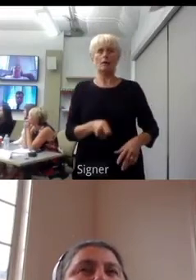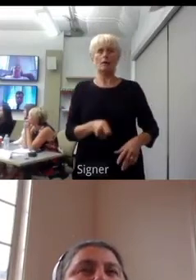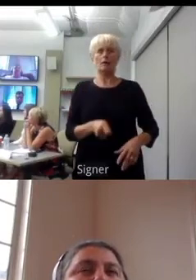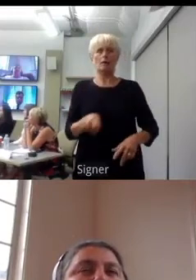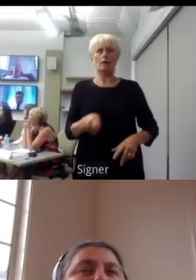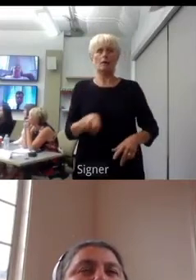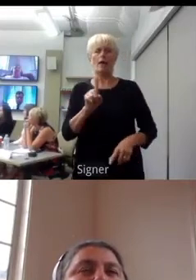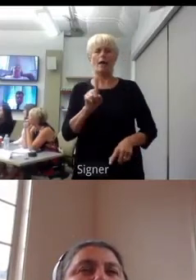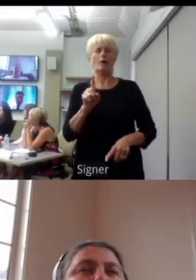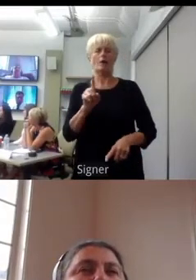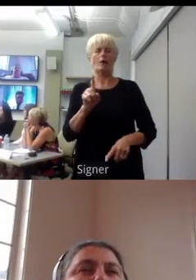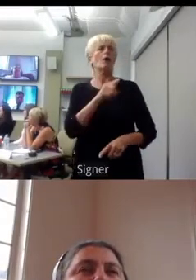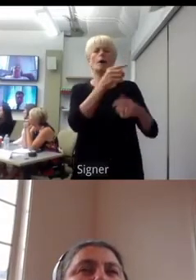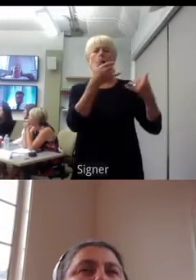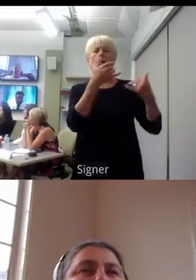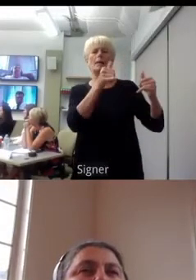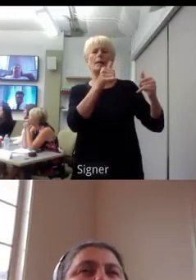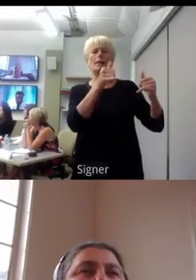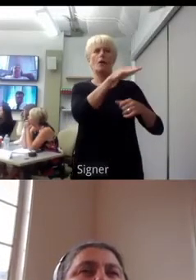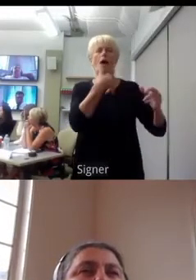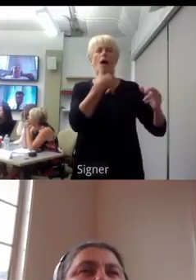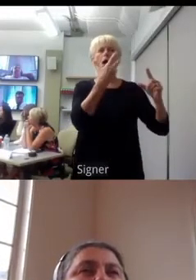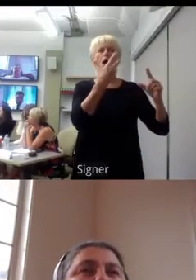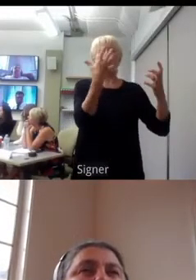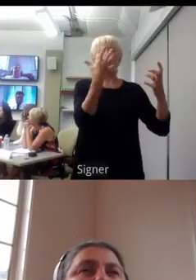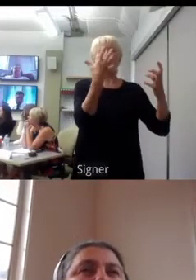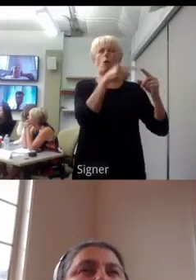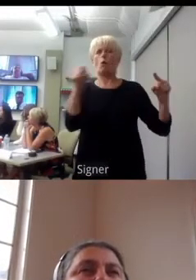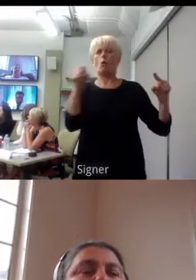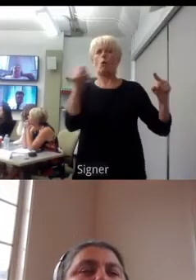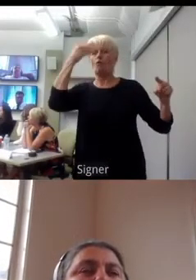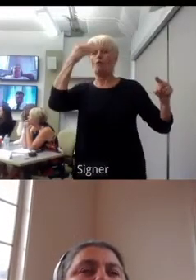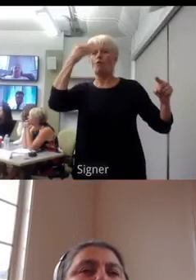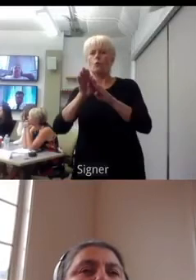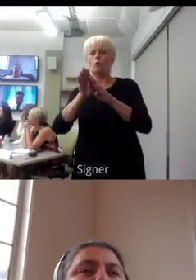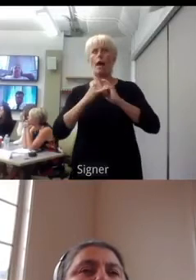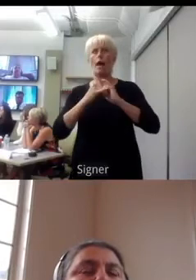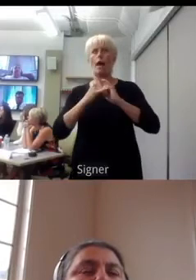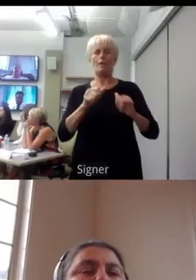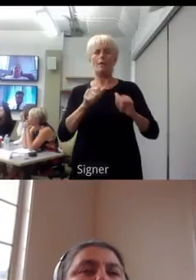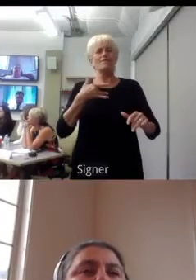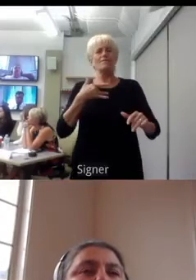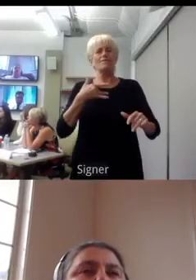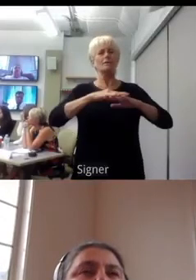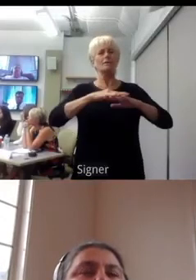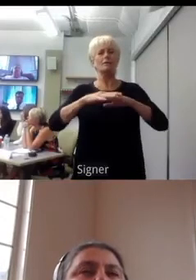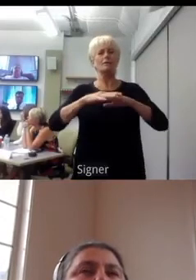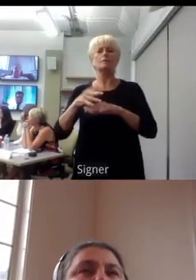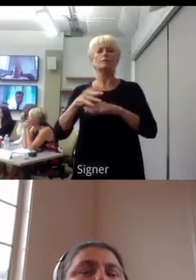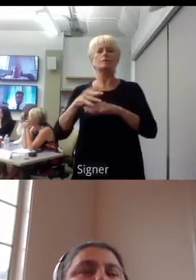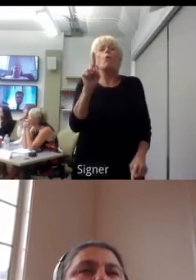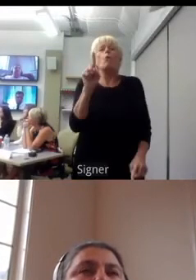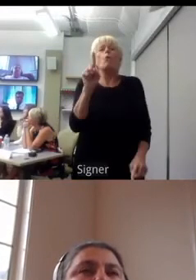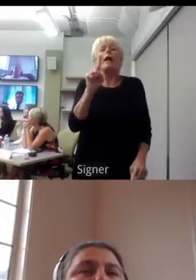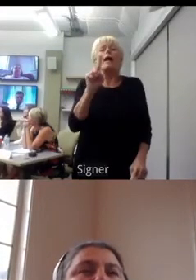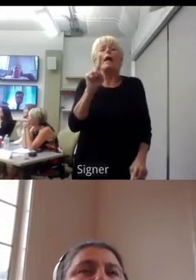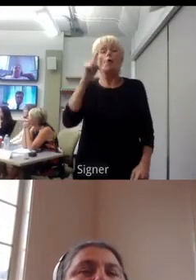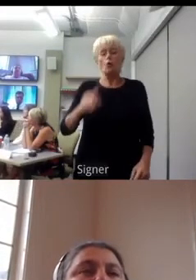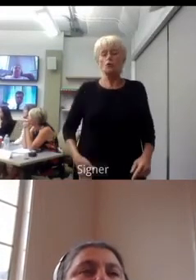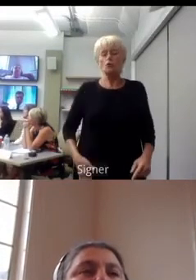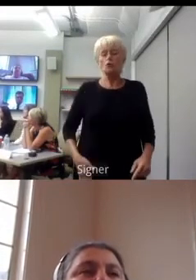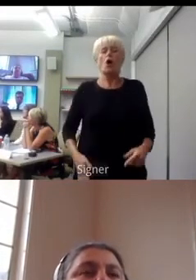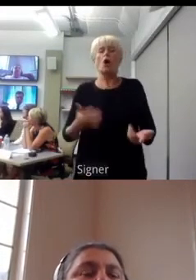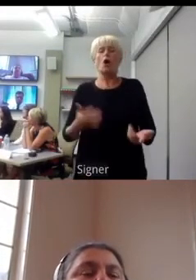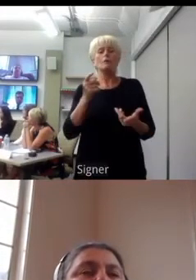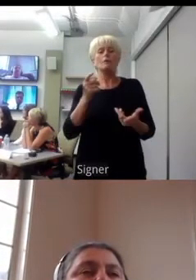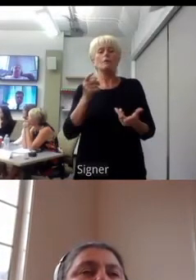And then things like an animal relief area. So if you have working dogs or working animals who are assisting people, where do